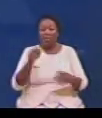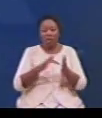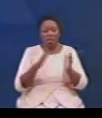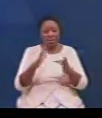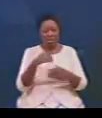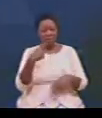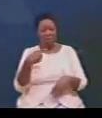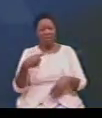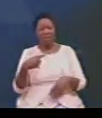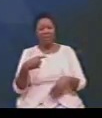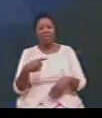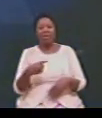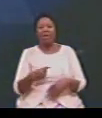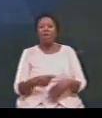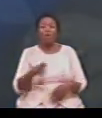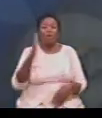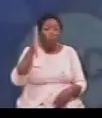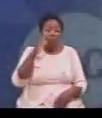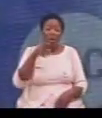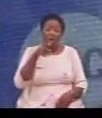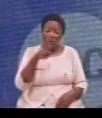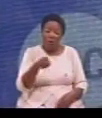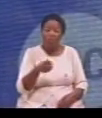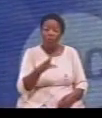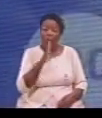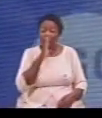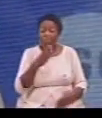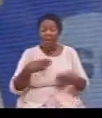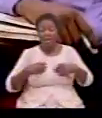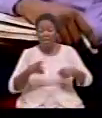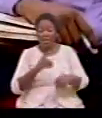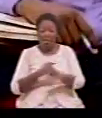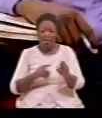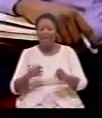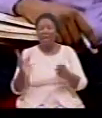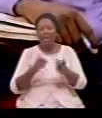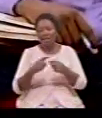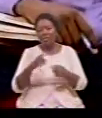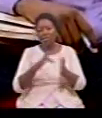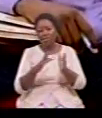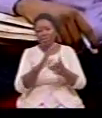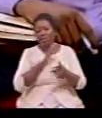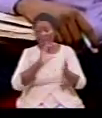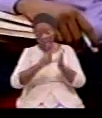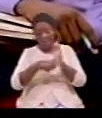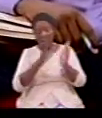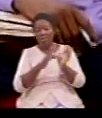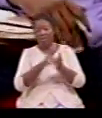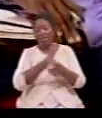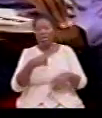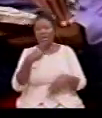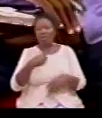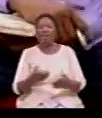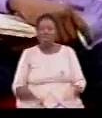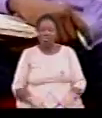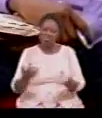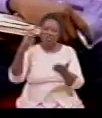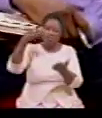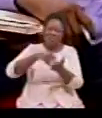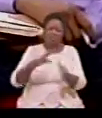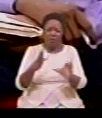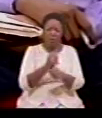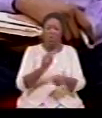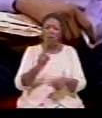said, wilt thou be healed? And eventually Jesus said, rise up, take up